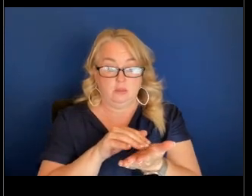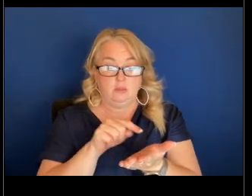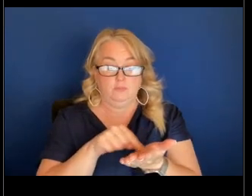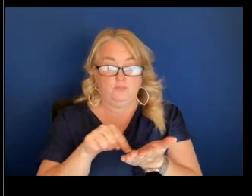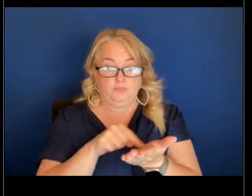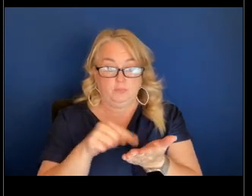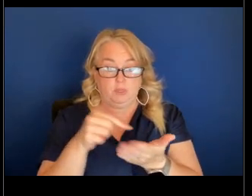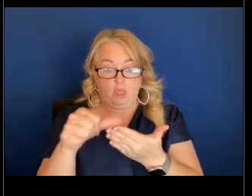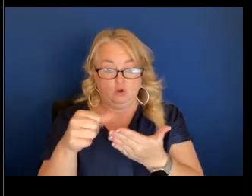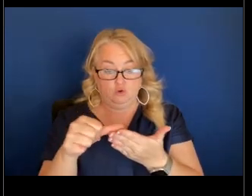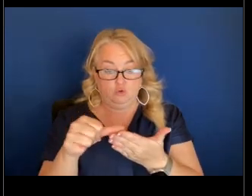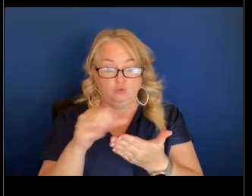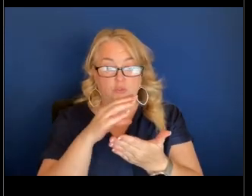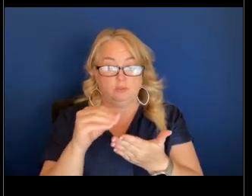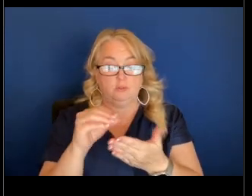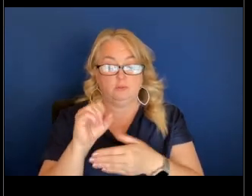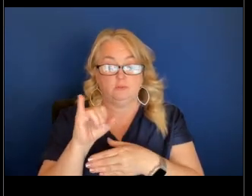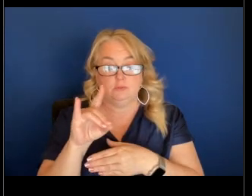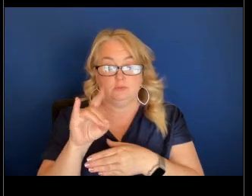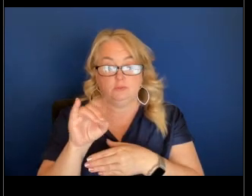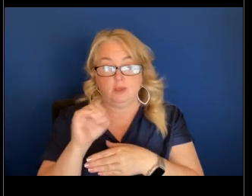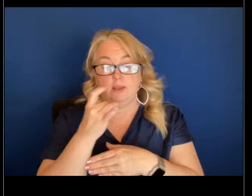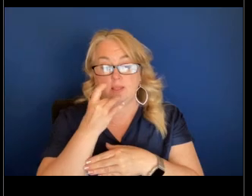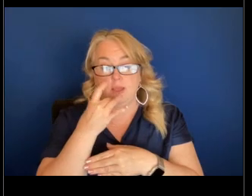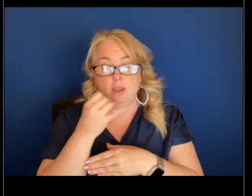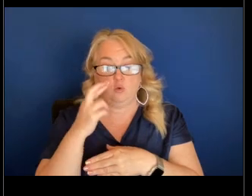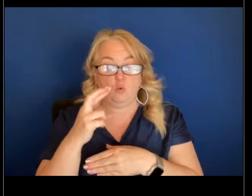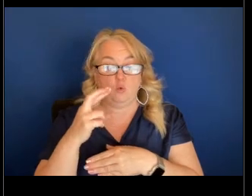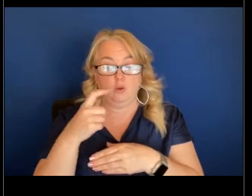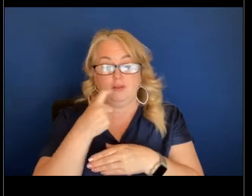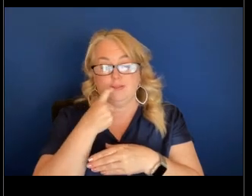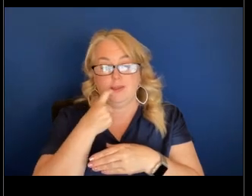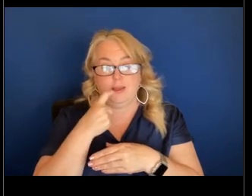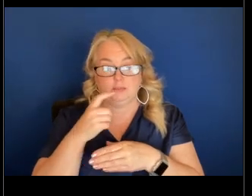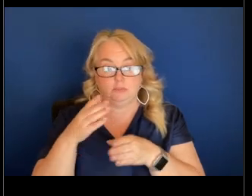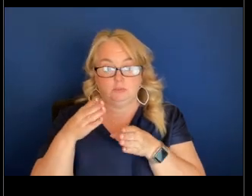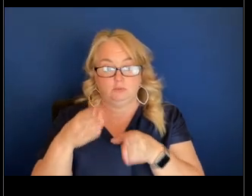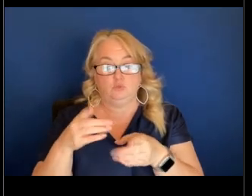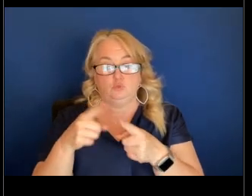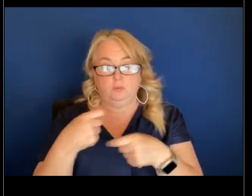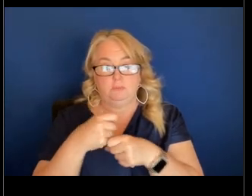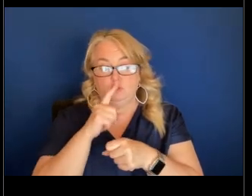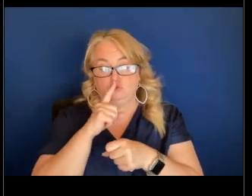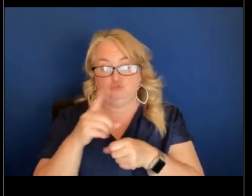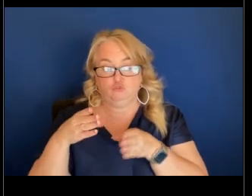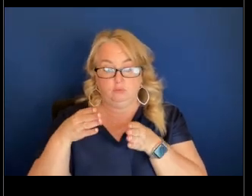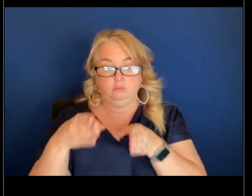a side light or glass panel to assure the pathway is clear,